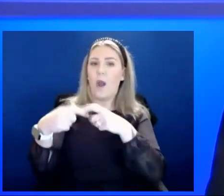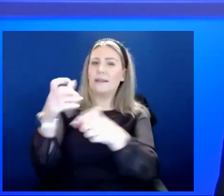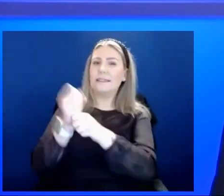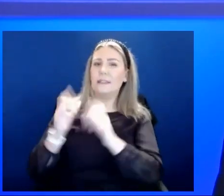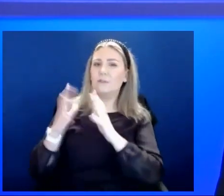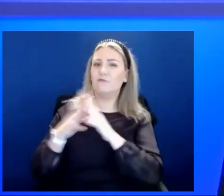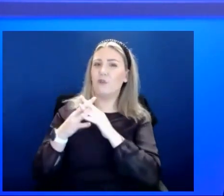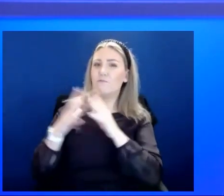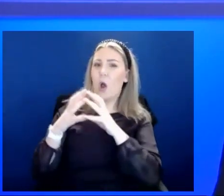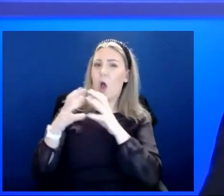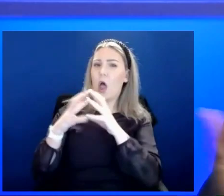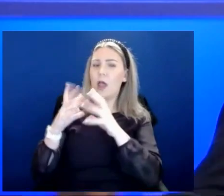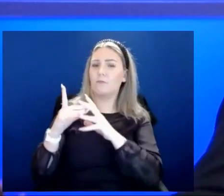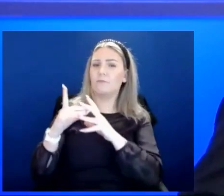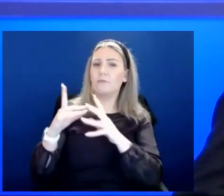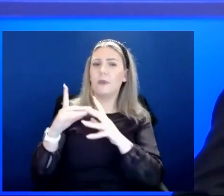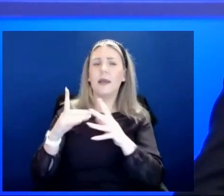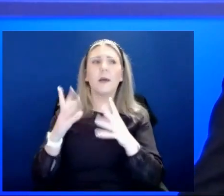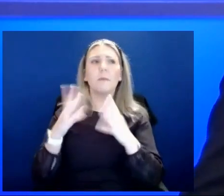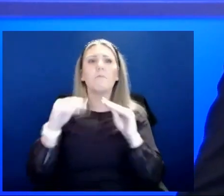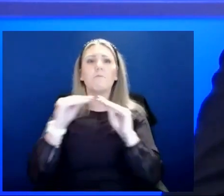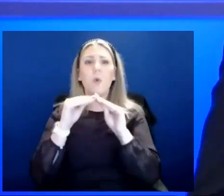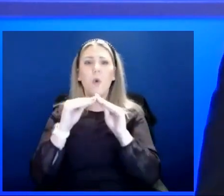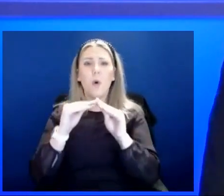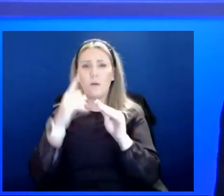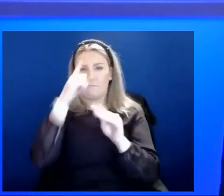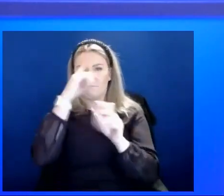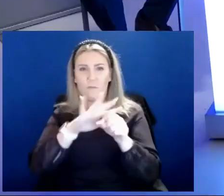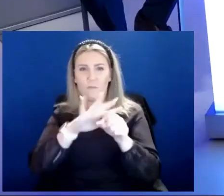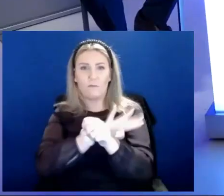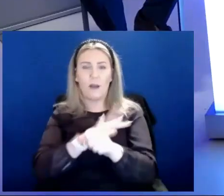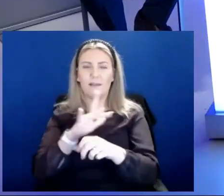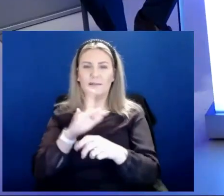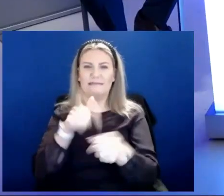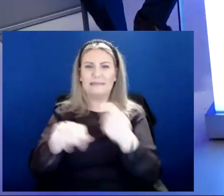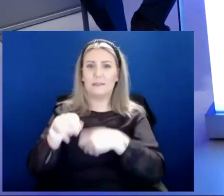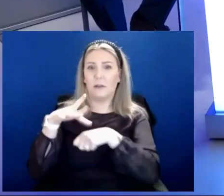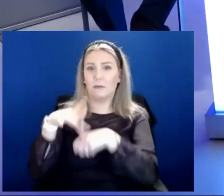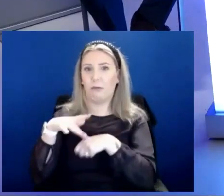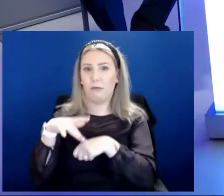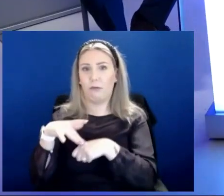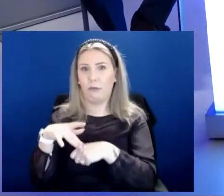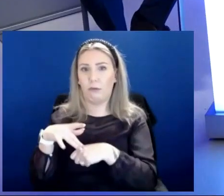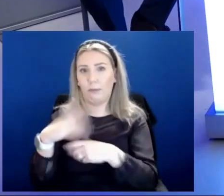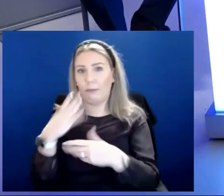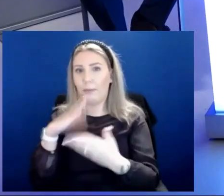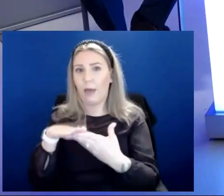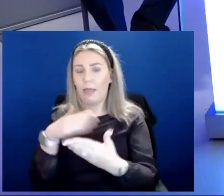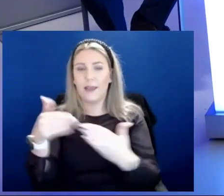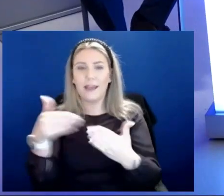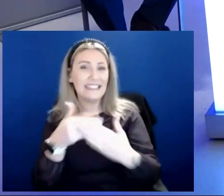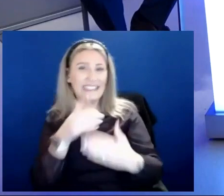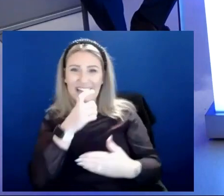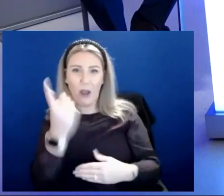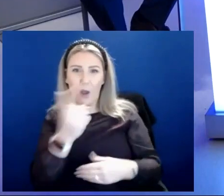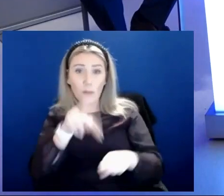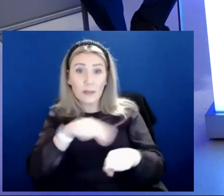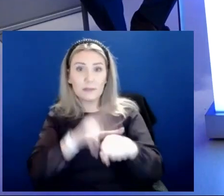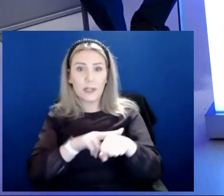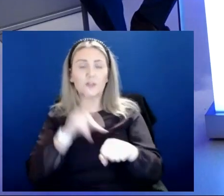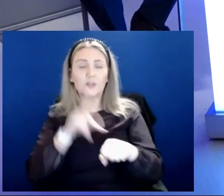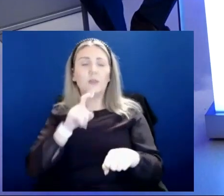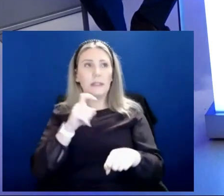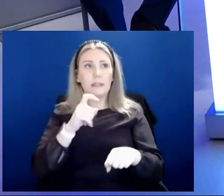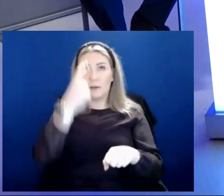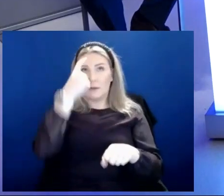as opposed to stewing in stuff that's already done. And it doesn't always come naturally. I mean, sometimes you have to specifically go, wait a minute, what's happening? And